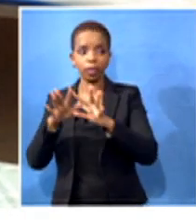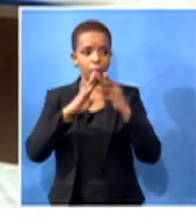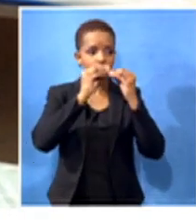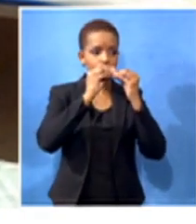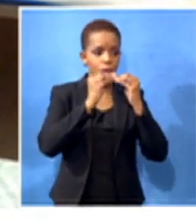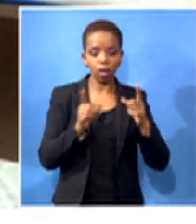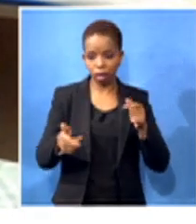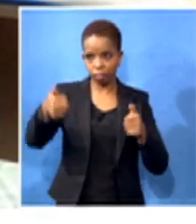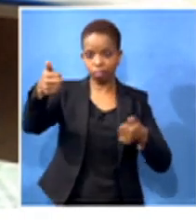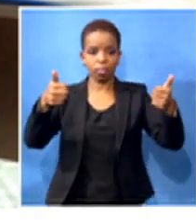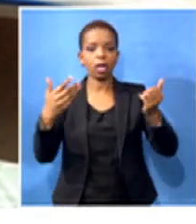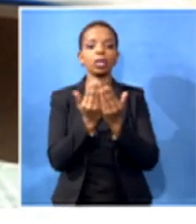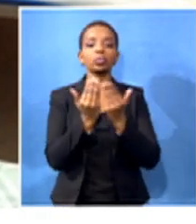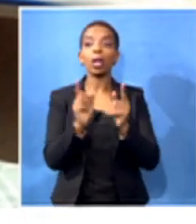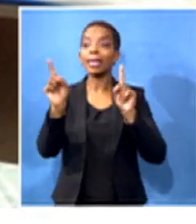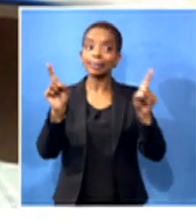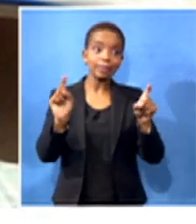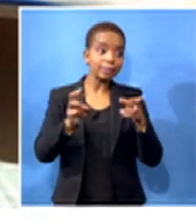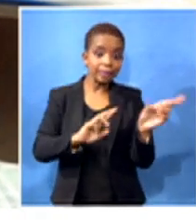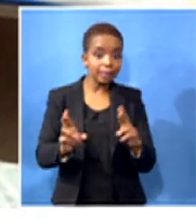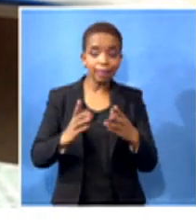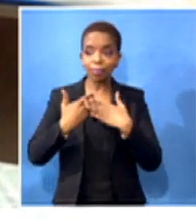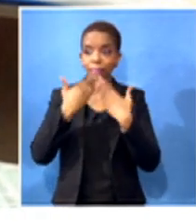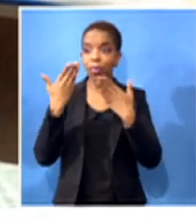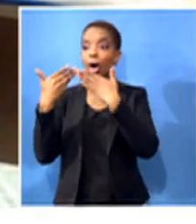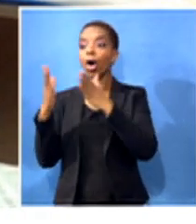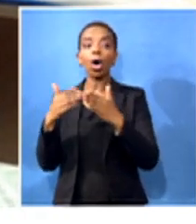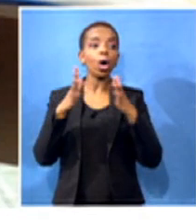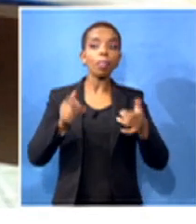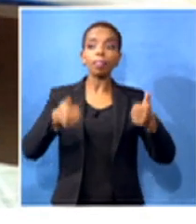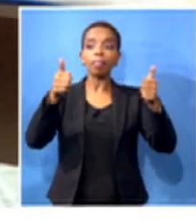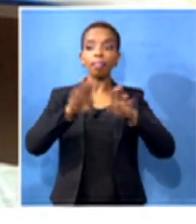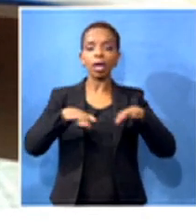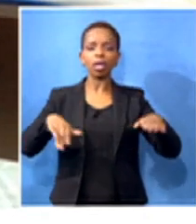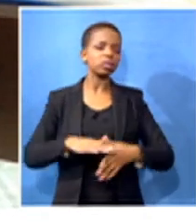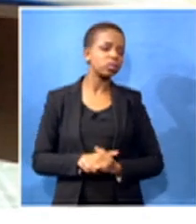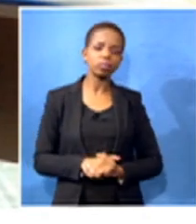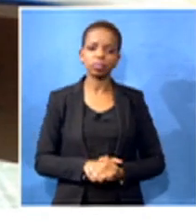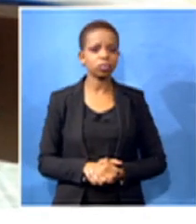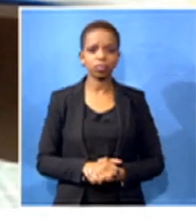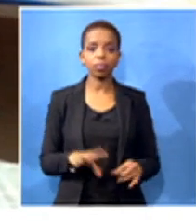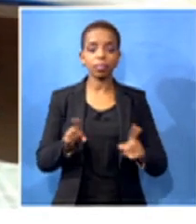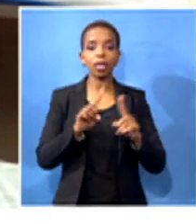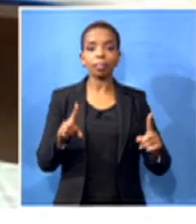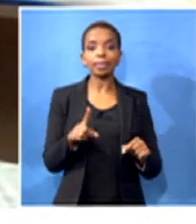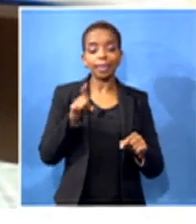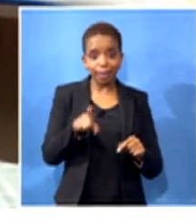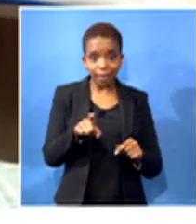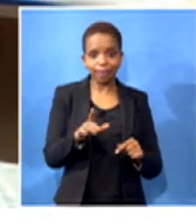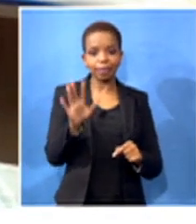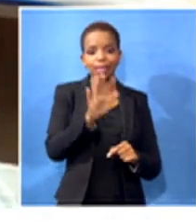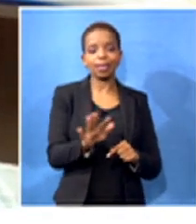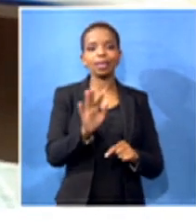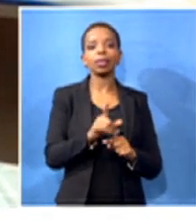will not be opened. And the learners, as I'm saying, that we are even in consultation with National to see these are the probably